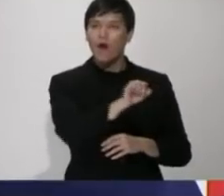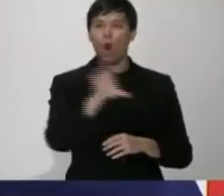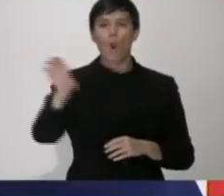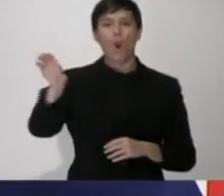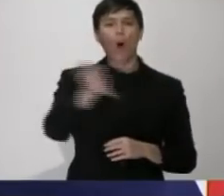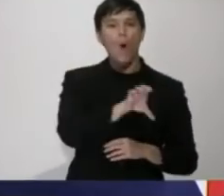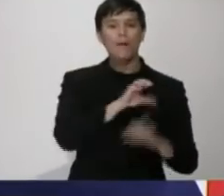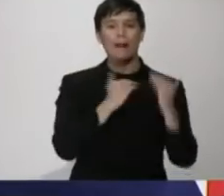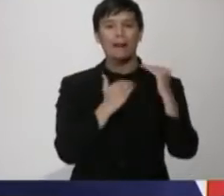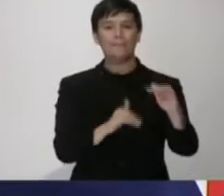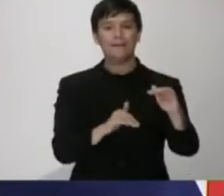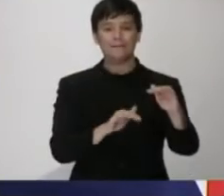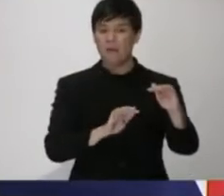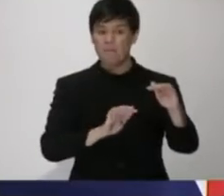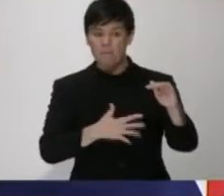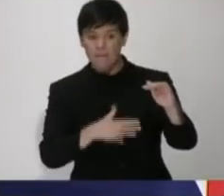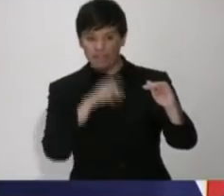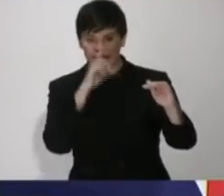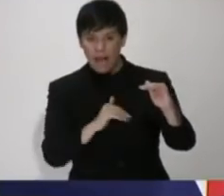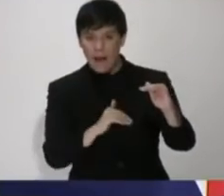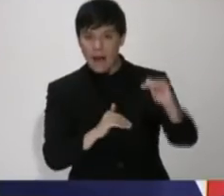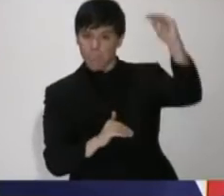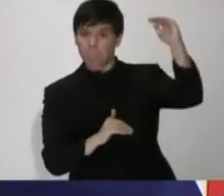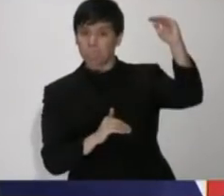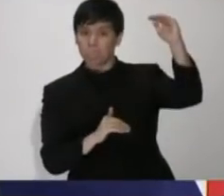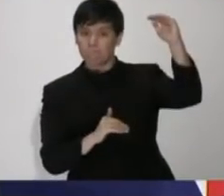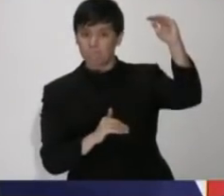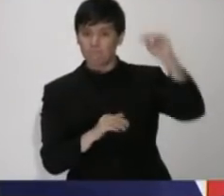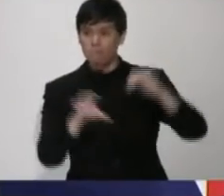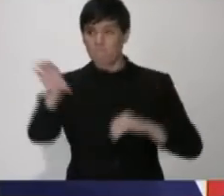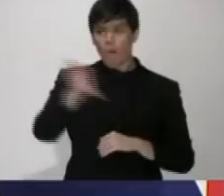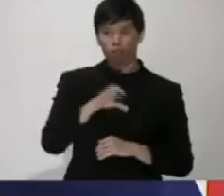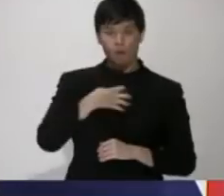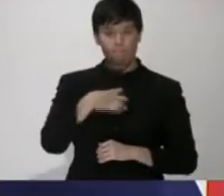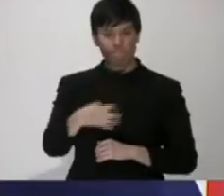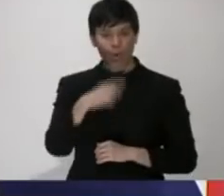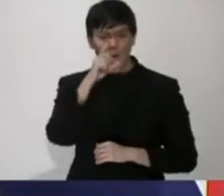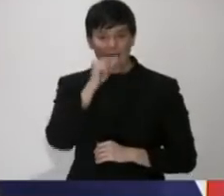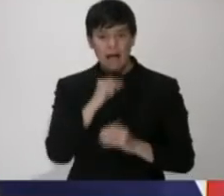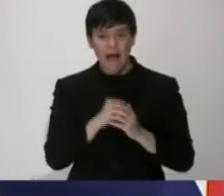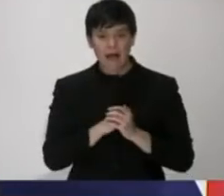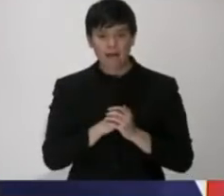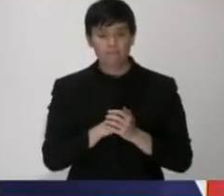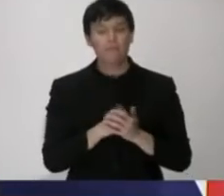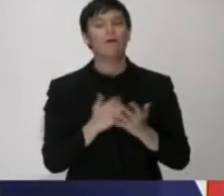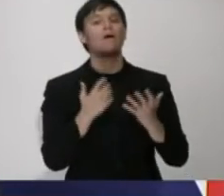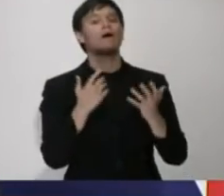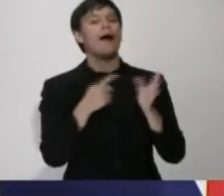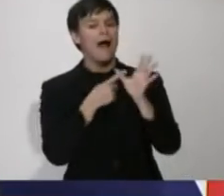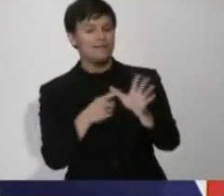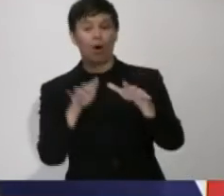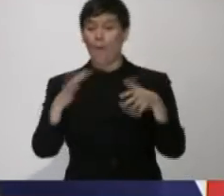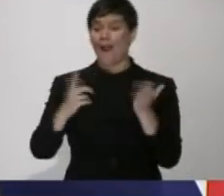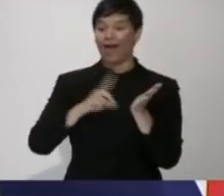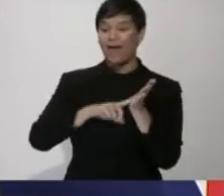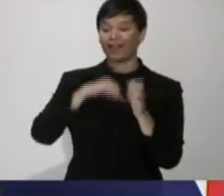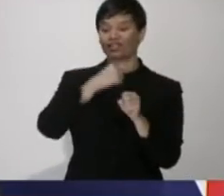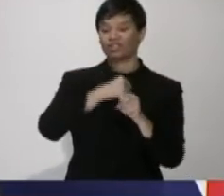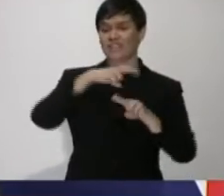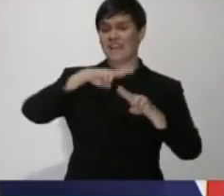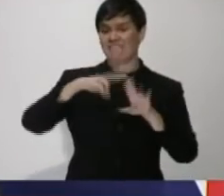borrowing? I had a conversation with the LGFA last week, and they are ready and willing and able to work with